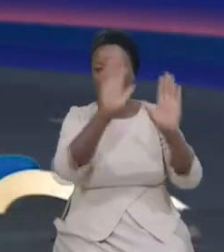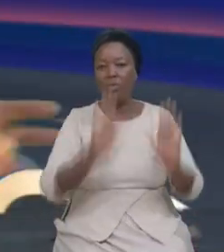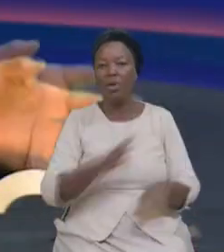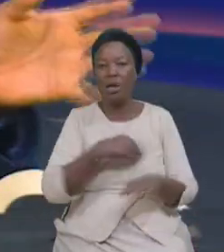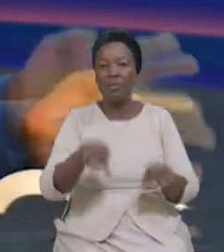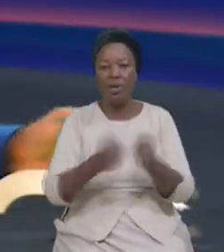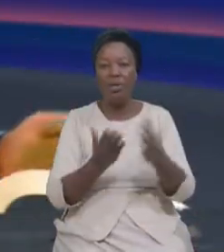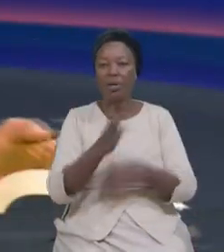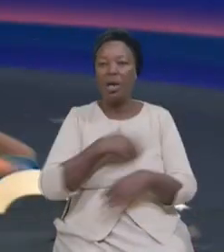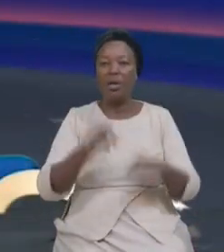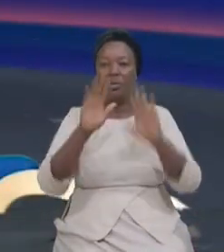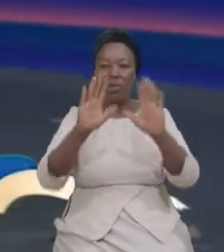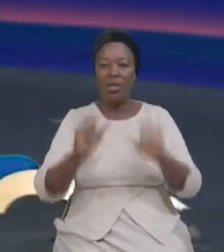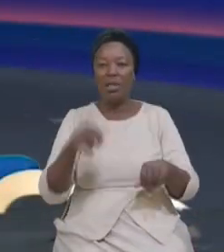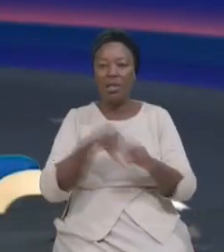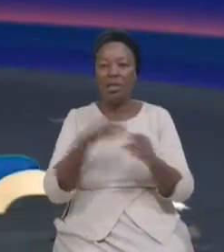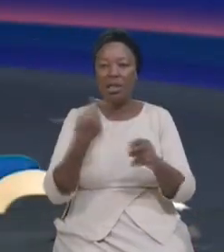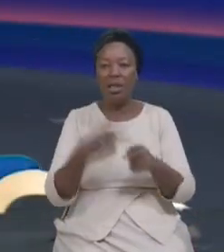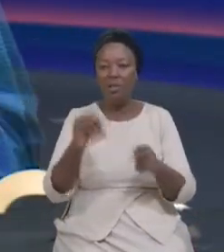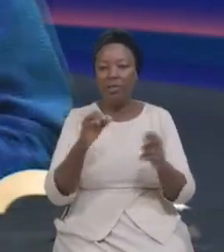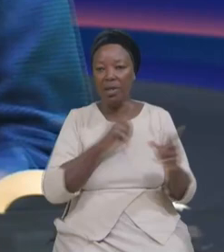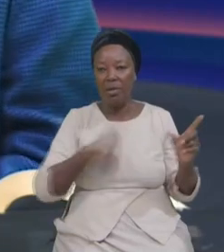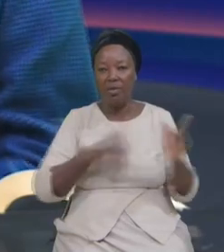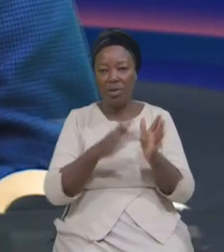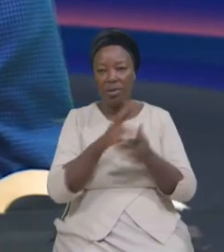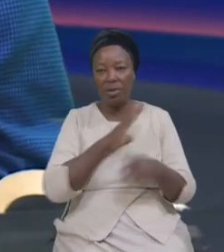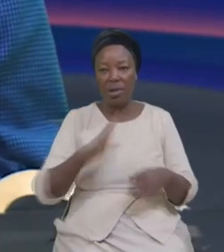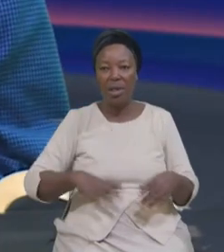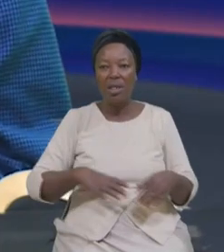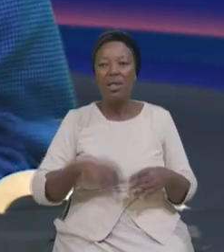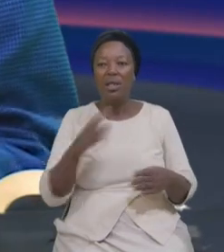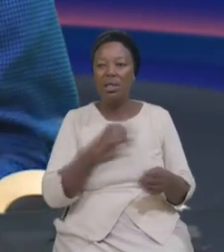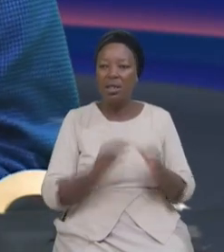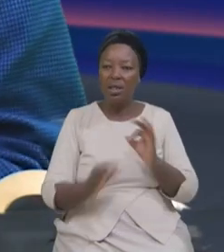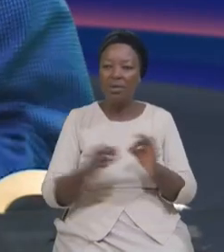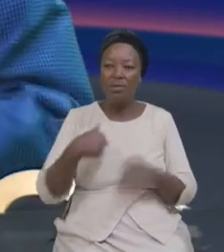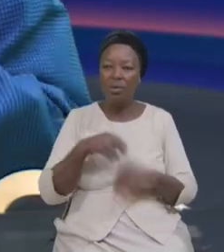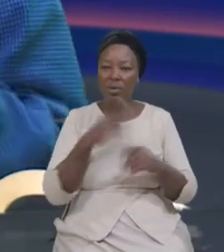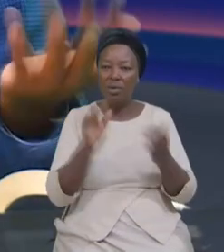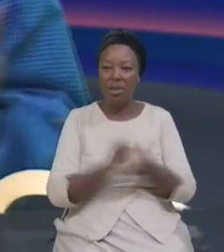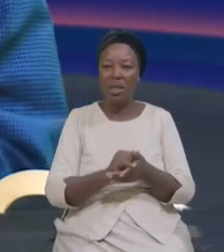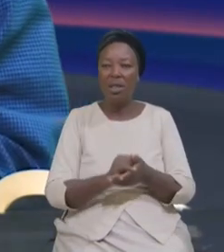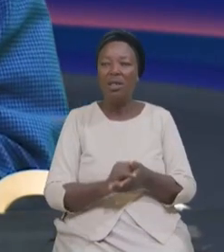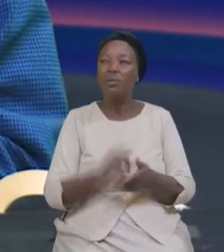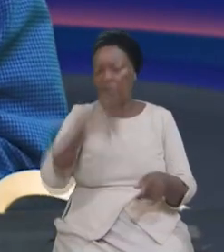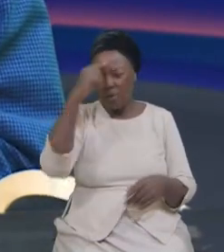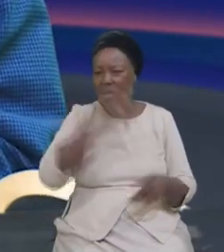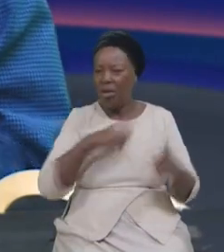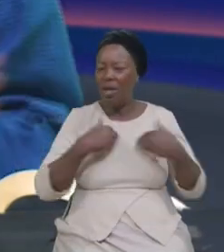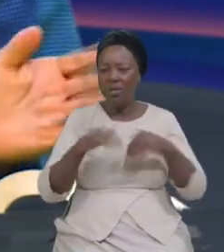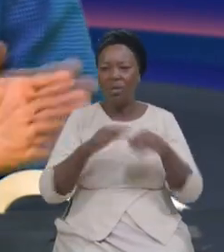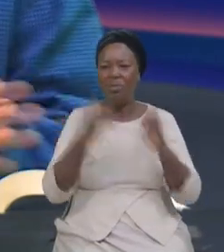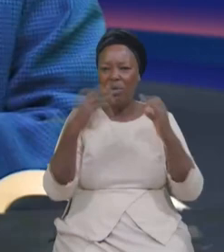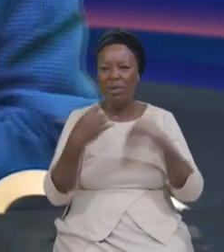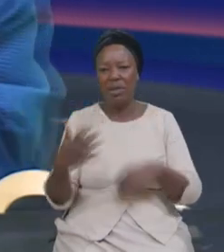wonders in the name of the Lord Jesus Christ. He's been doing it for others. It's done a lot for many